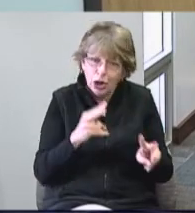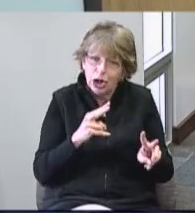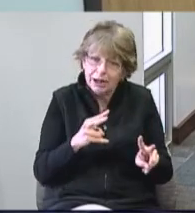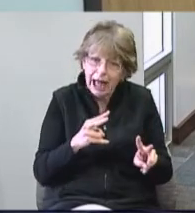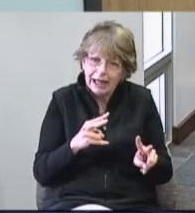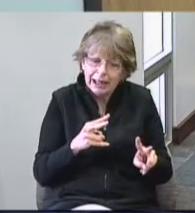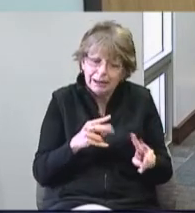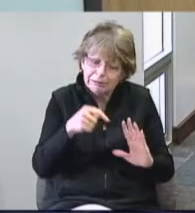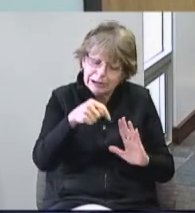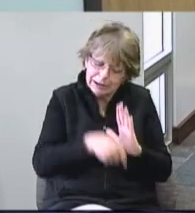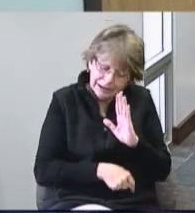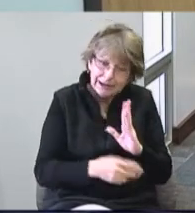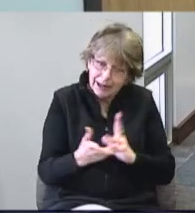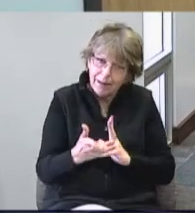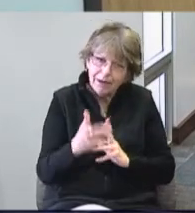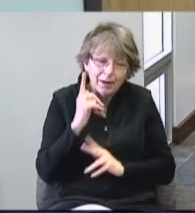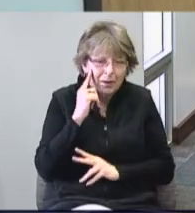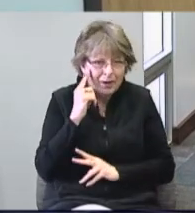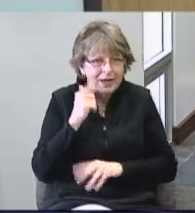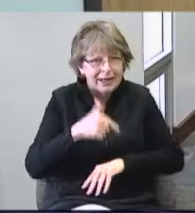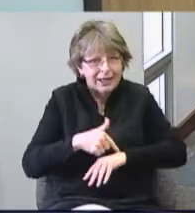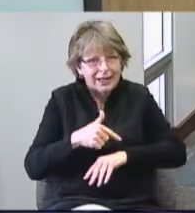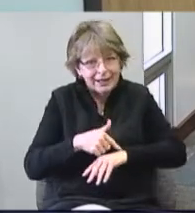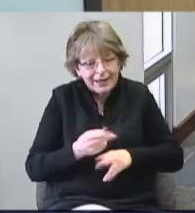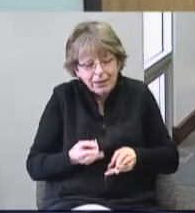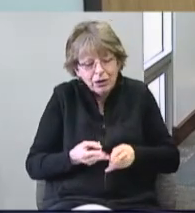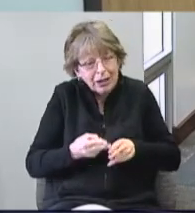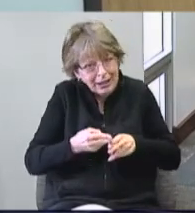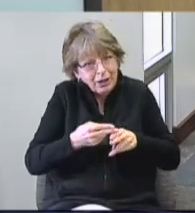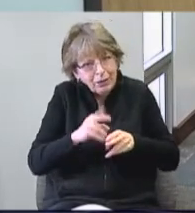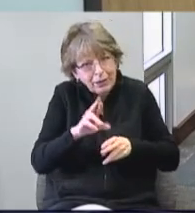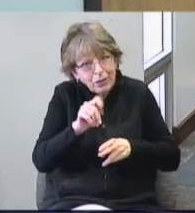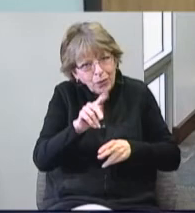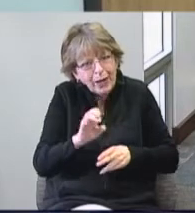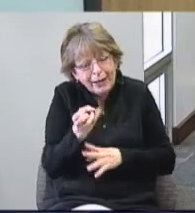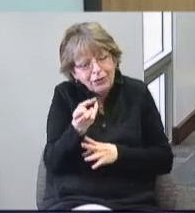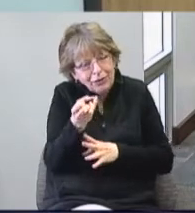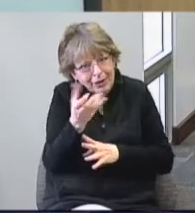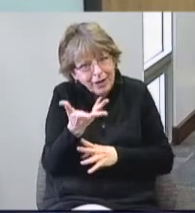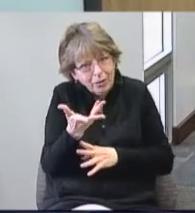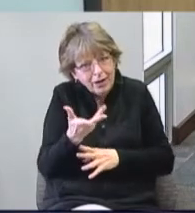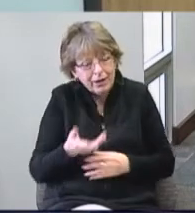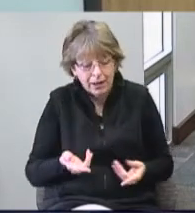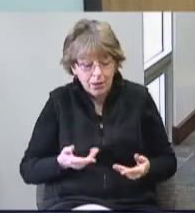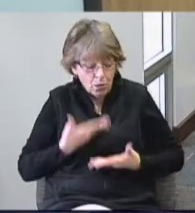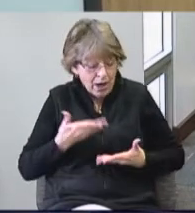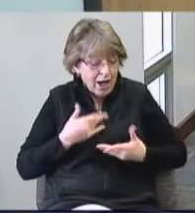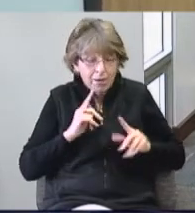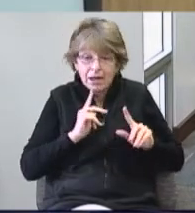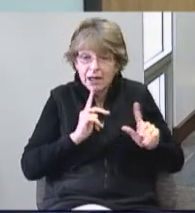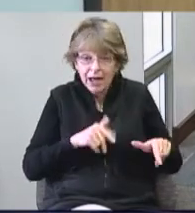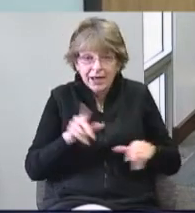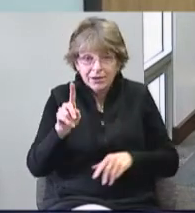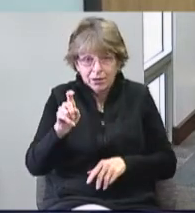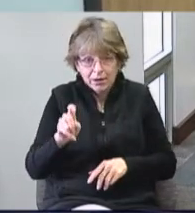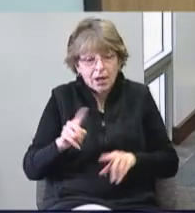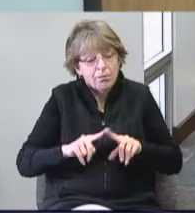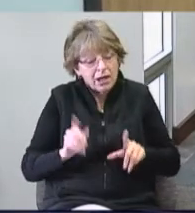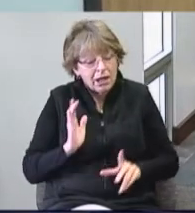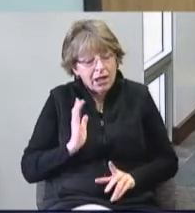it's necessary. And we're happy to answer any questions or concerns that you may have. But it is our